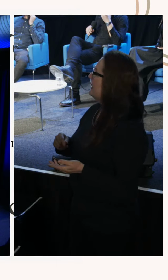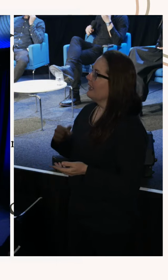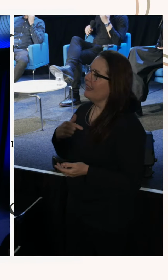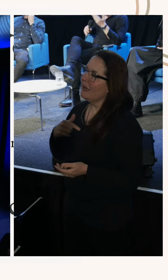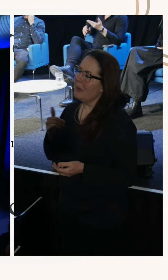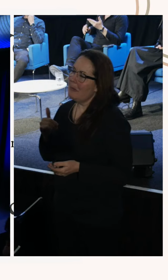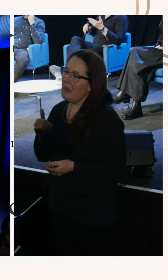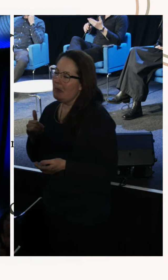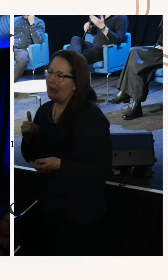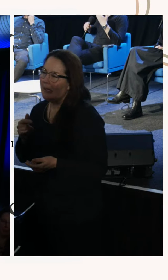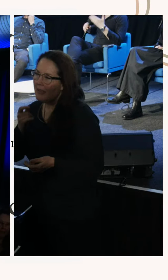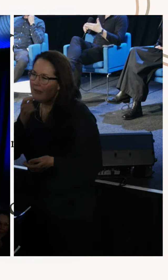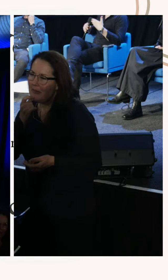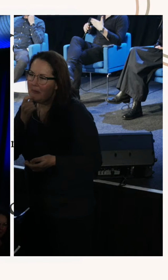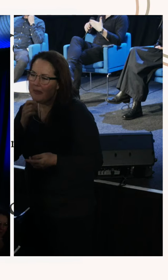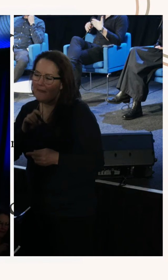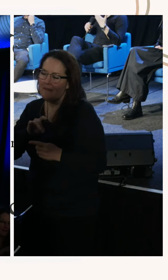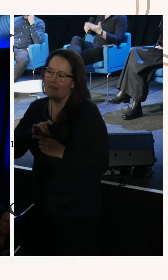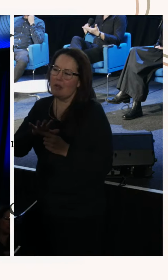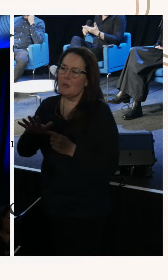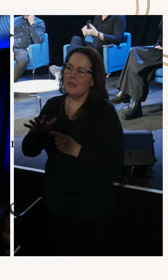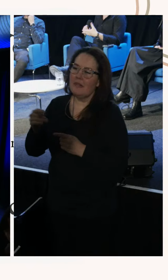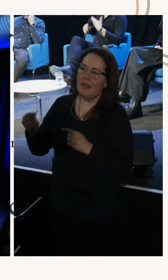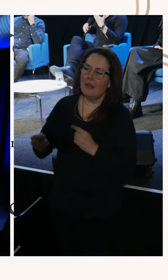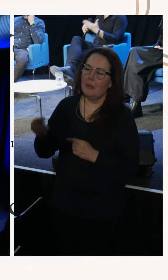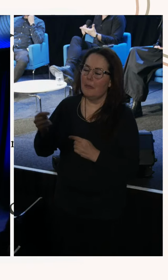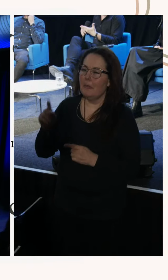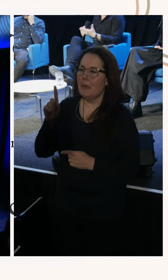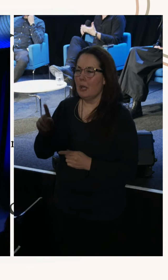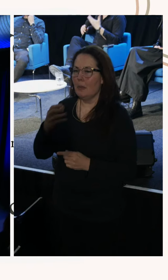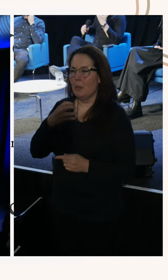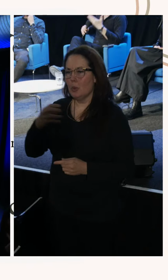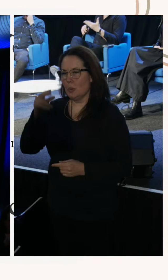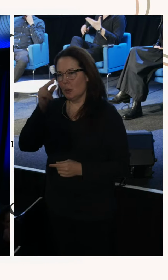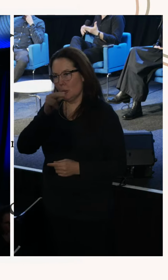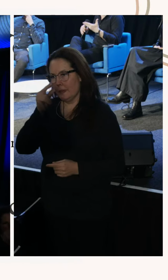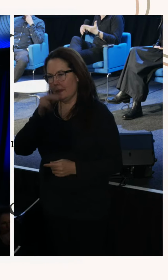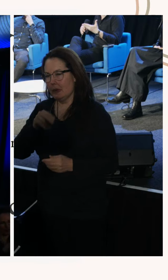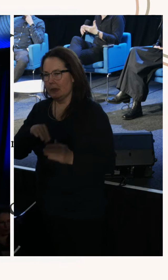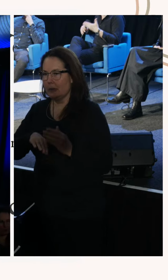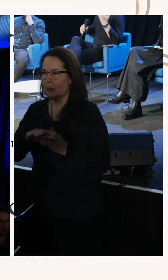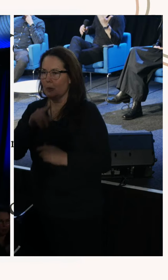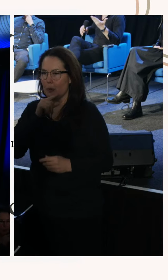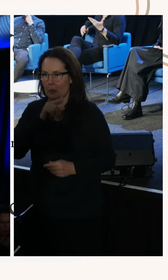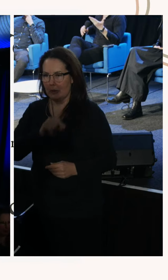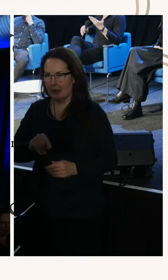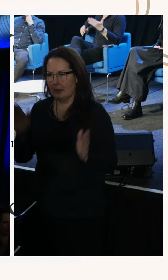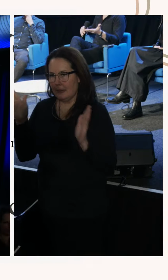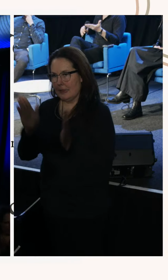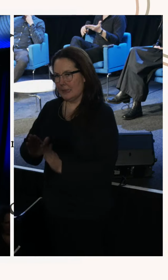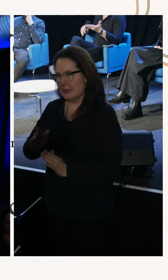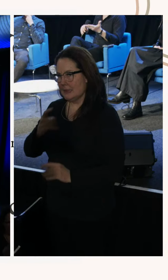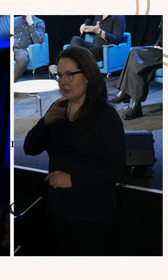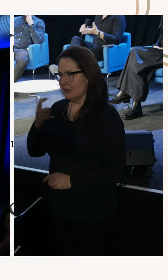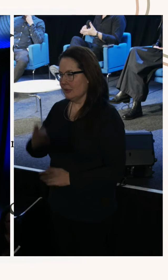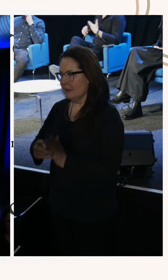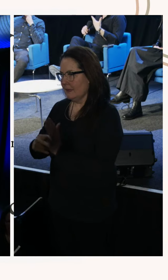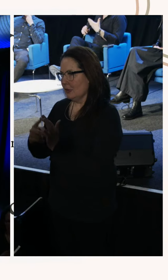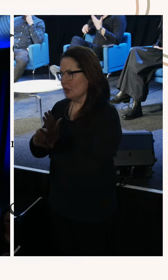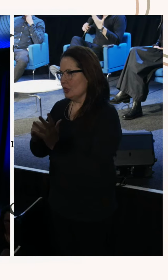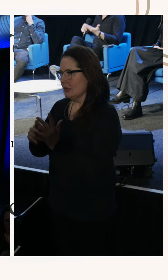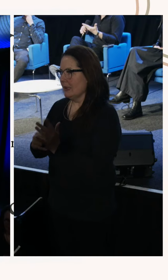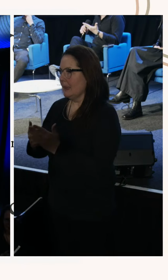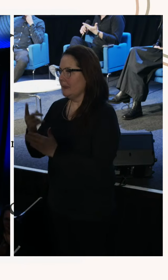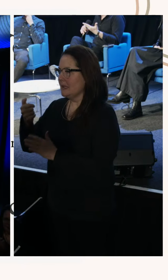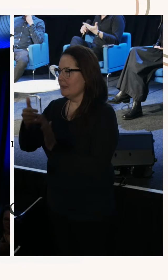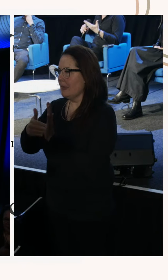but the more youthful, on the Twitter, less serious version of this happened, I don't know, maybe 6 months ago. There was